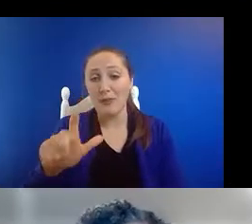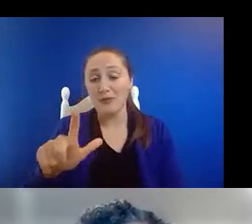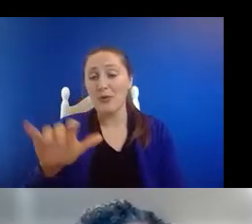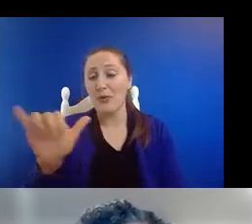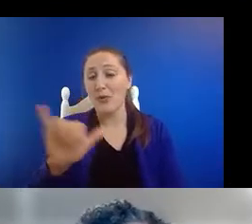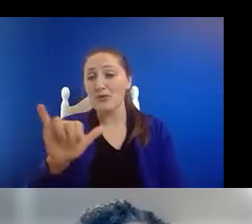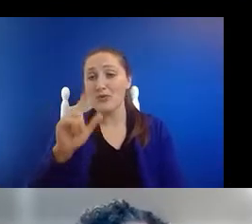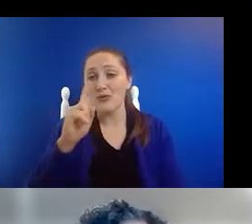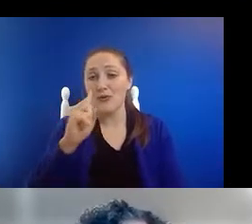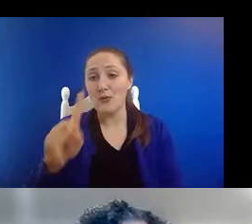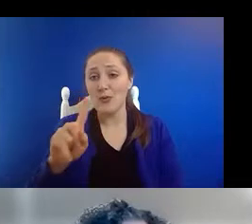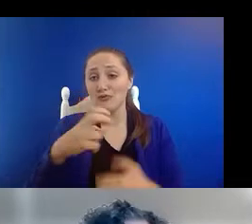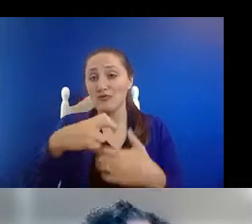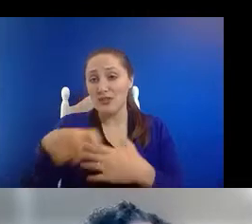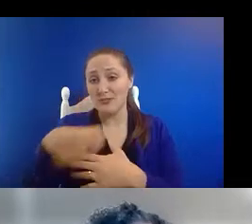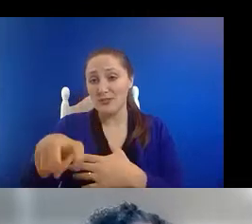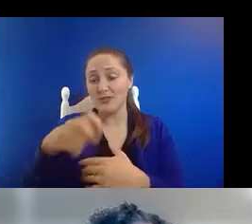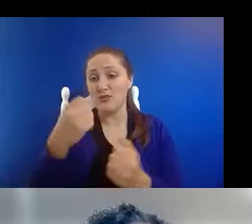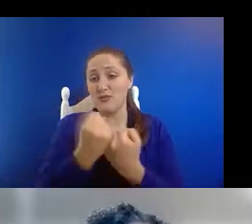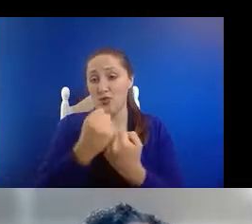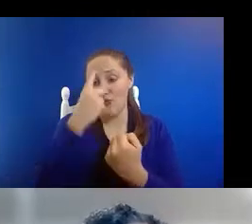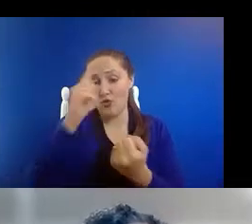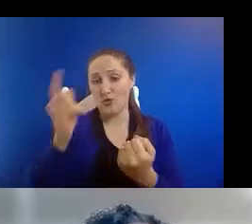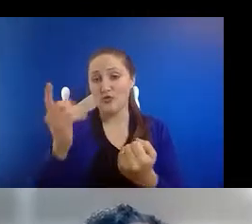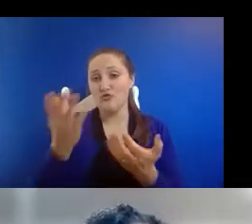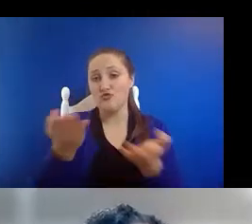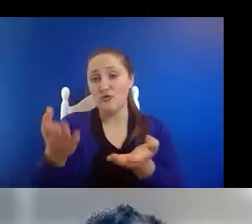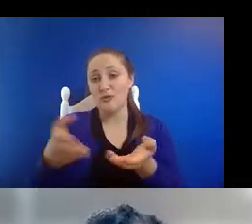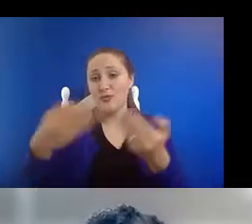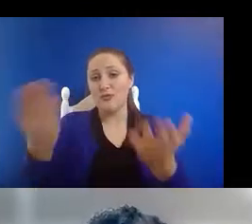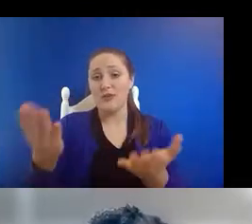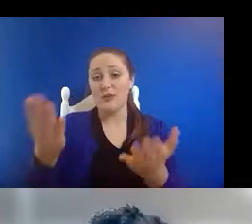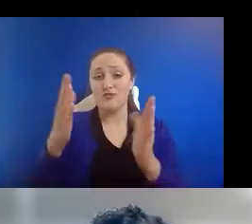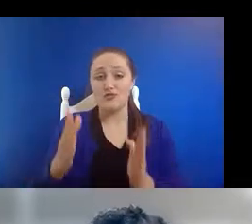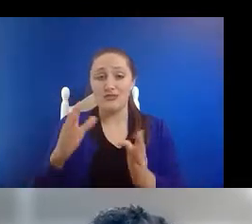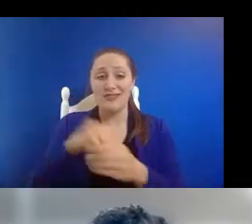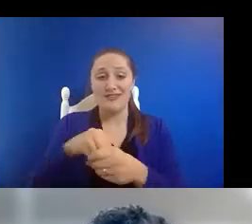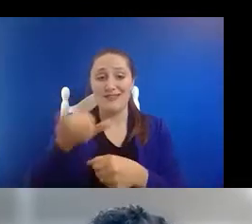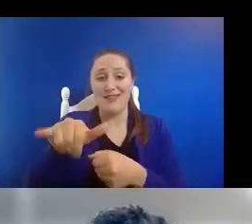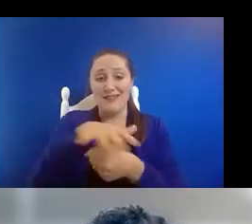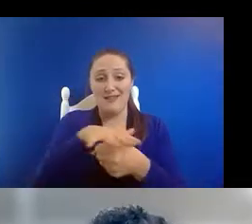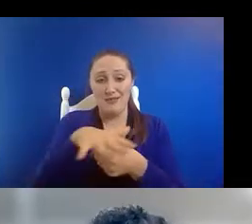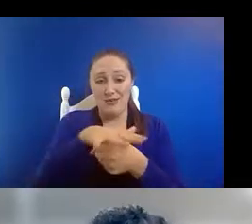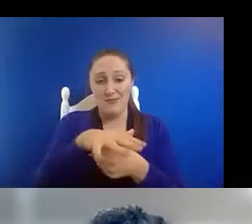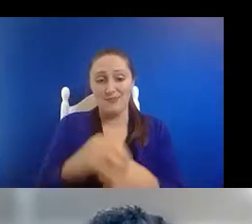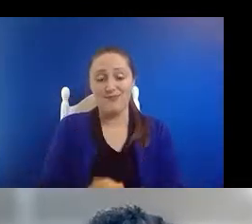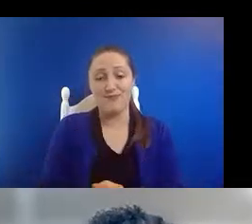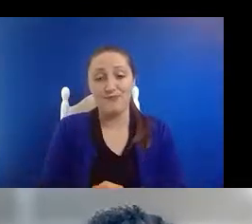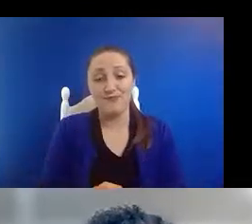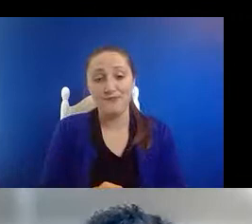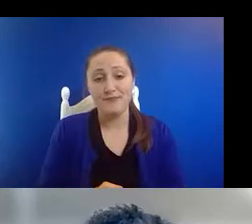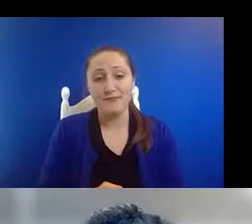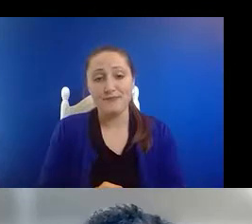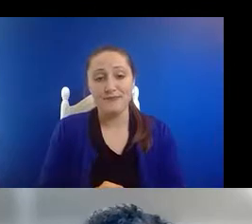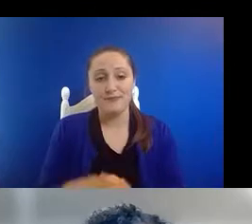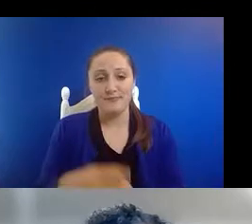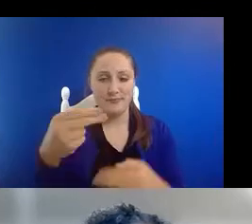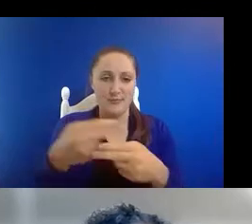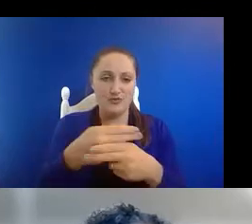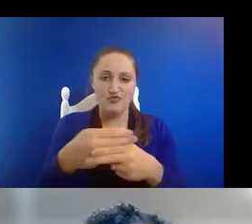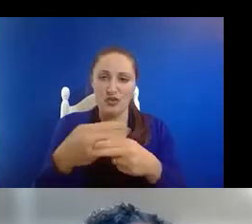service providers within that respective catchment area. So the slide highlights that